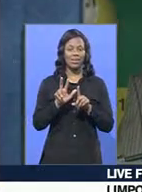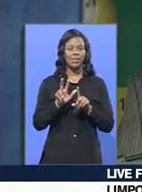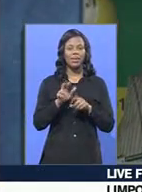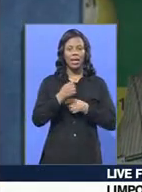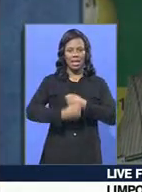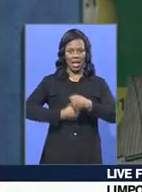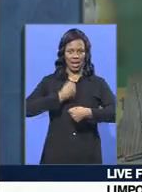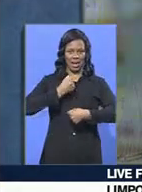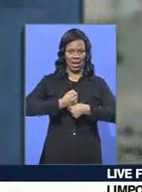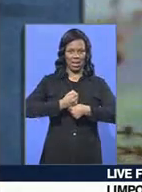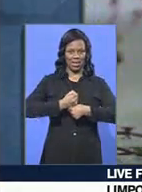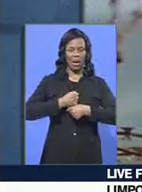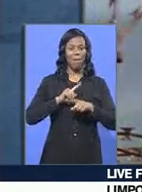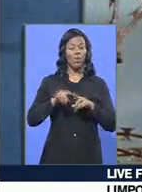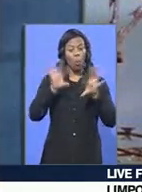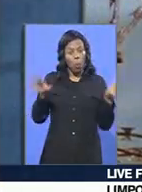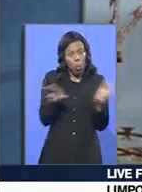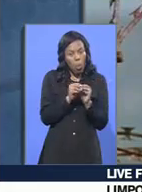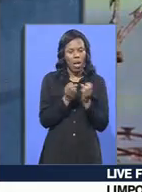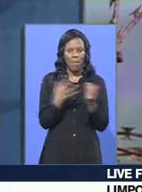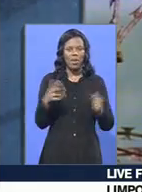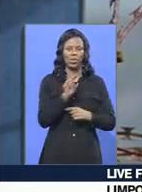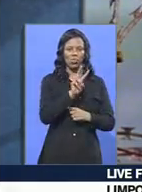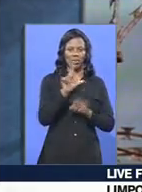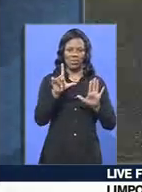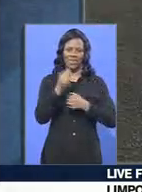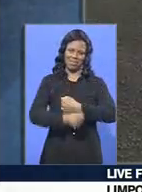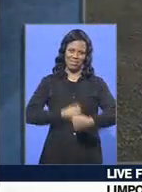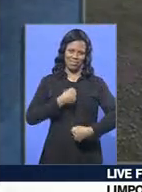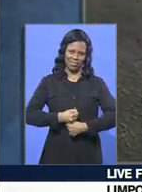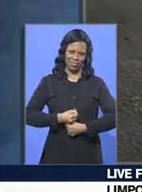his 27 years in prison.